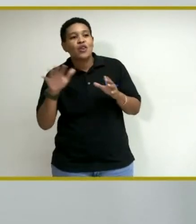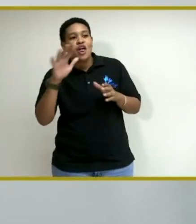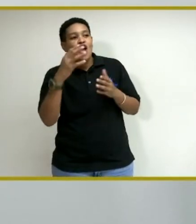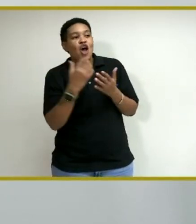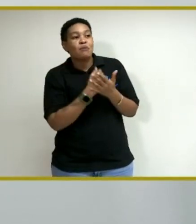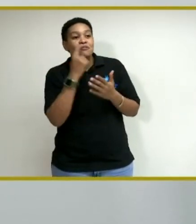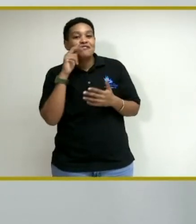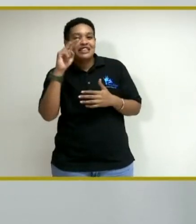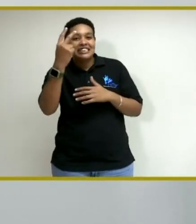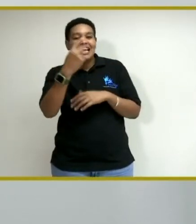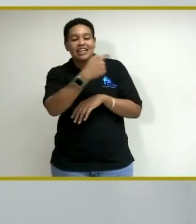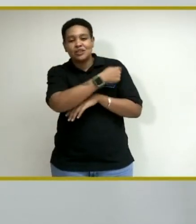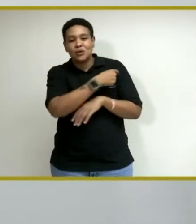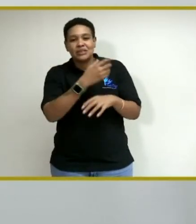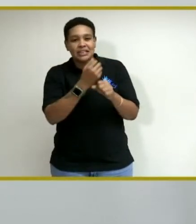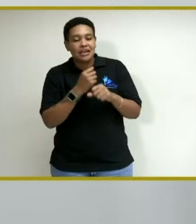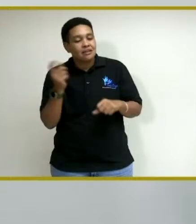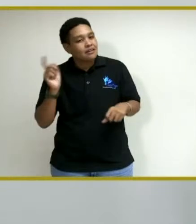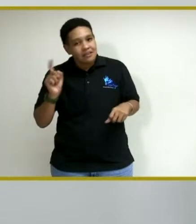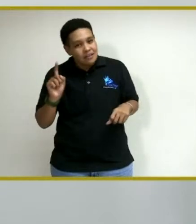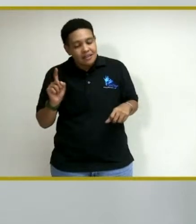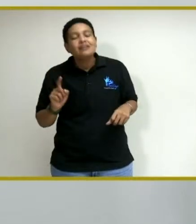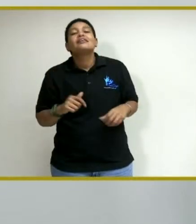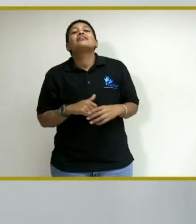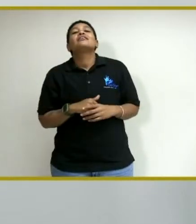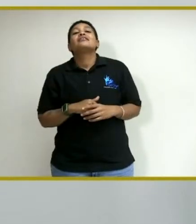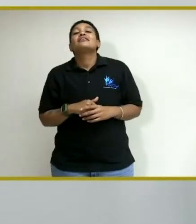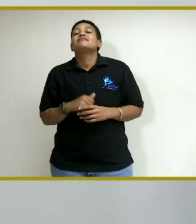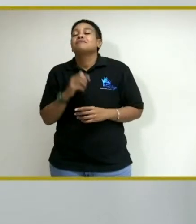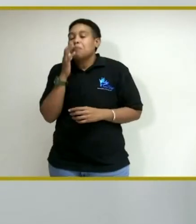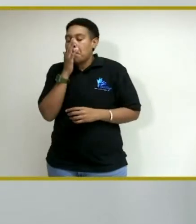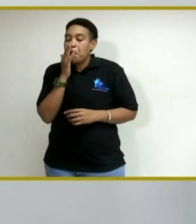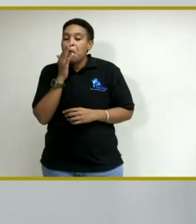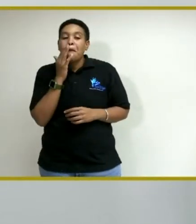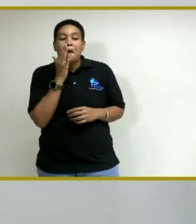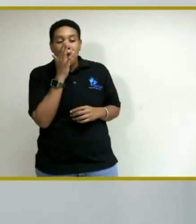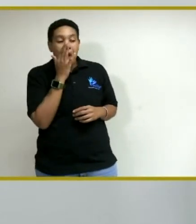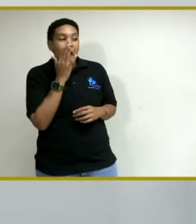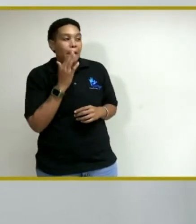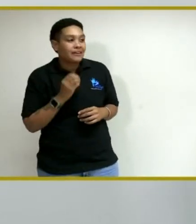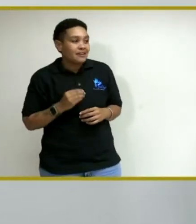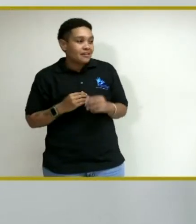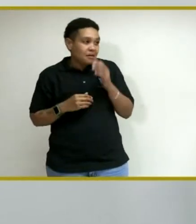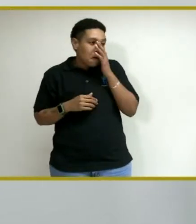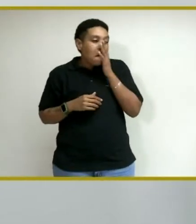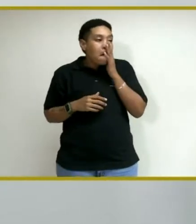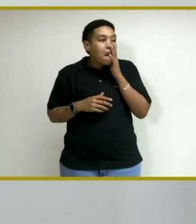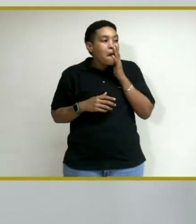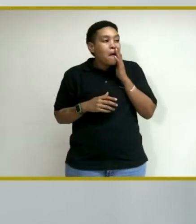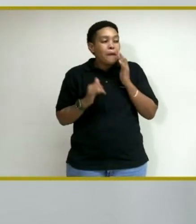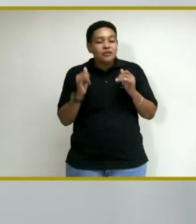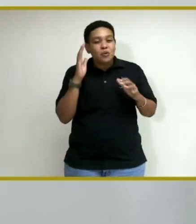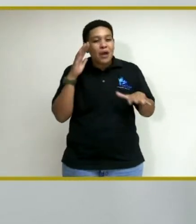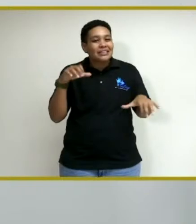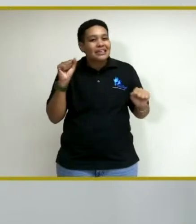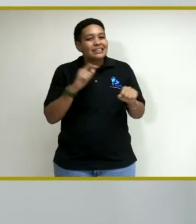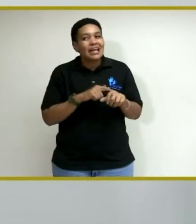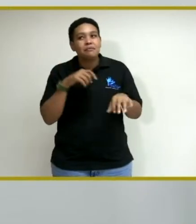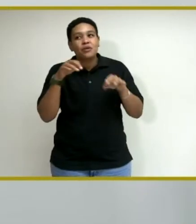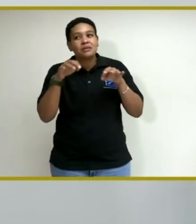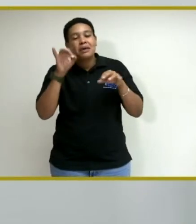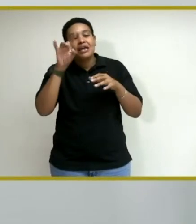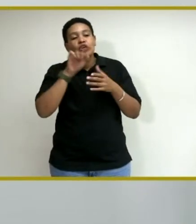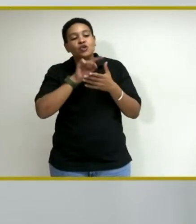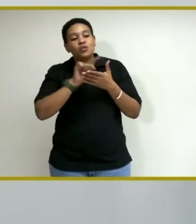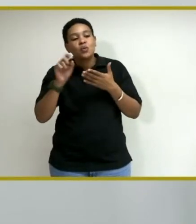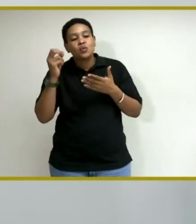opportunity to get their second dose, which is why I took some time to explain the 8 to 12 weeks. It is that they may not